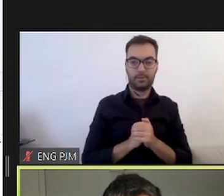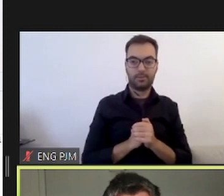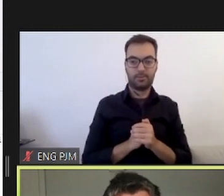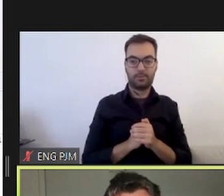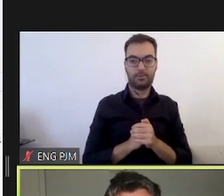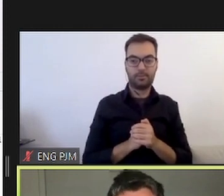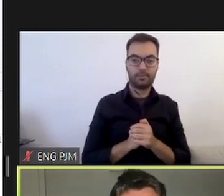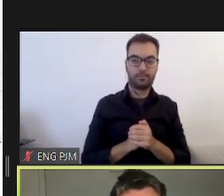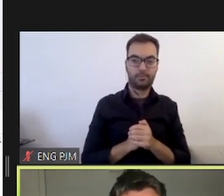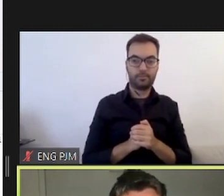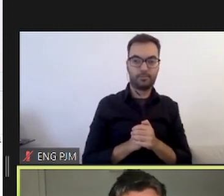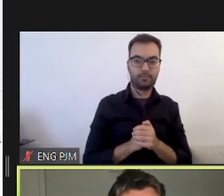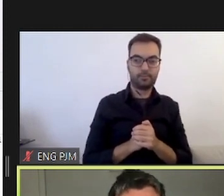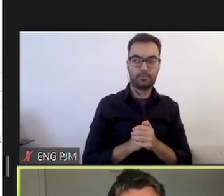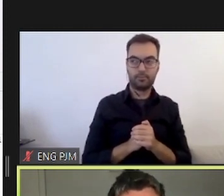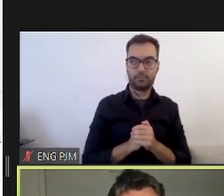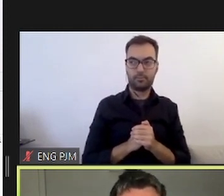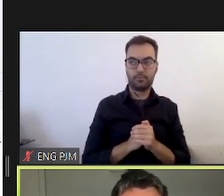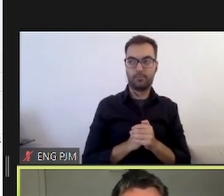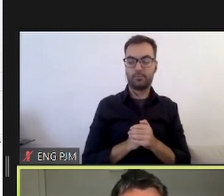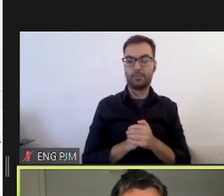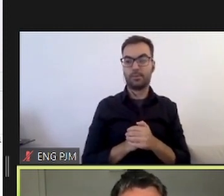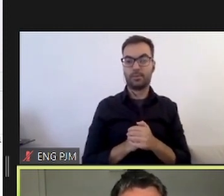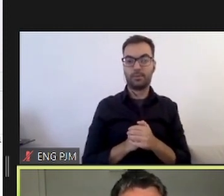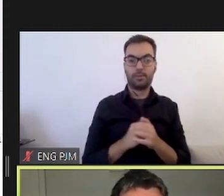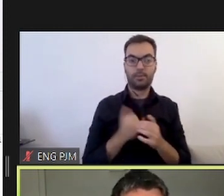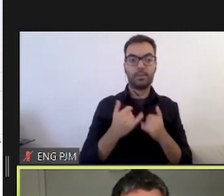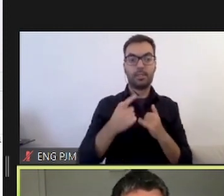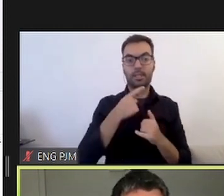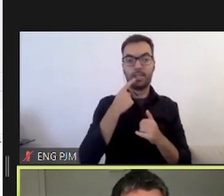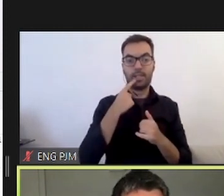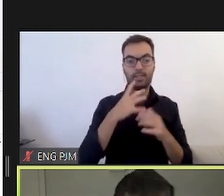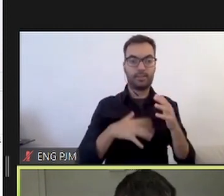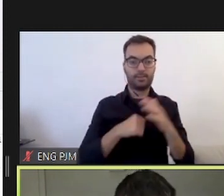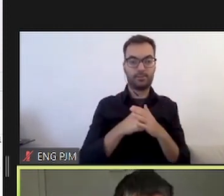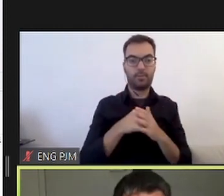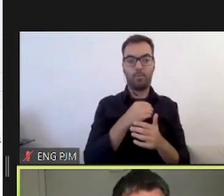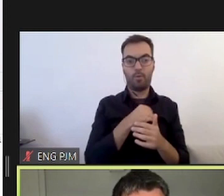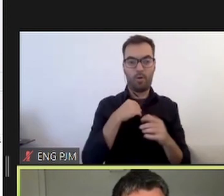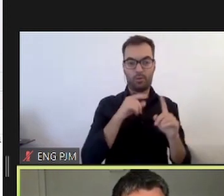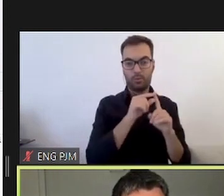name, if you're having the language here on the top, the Polish one,